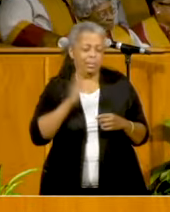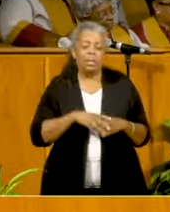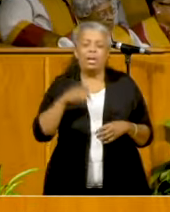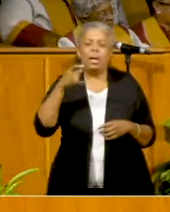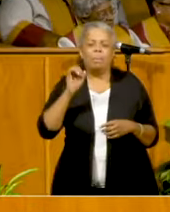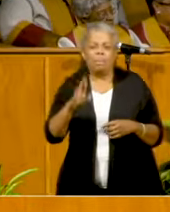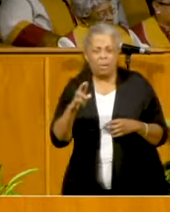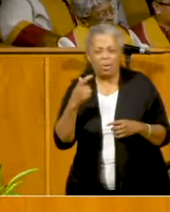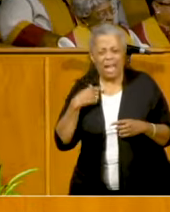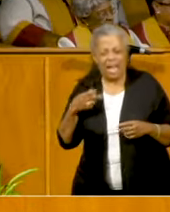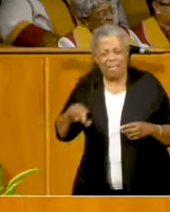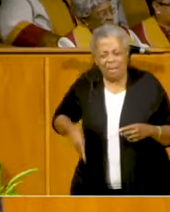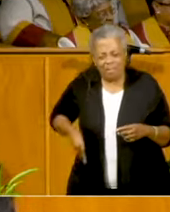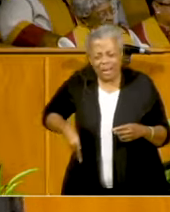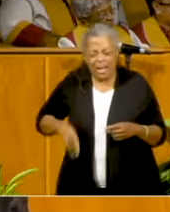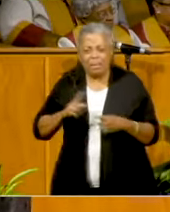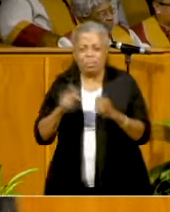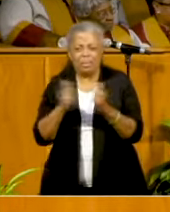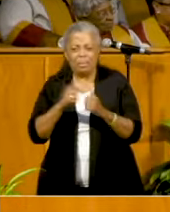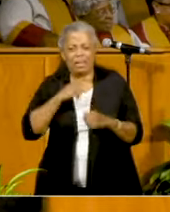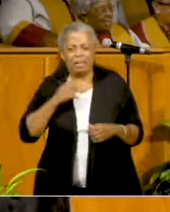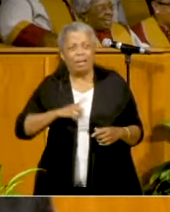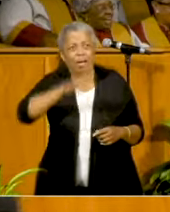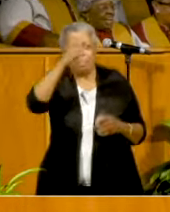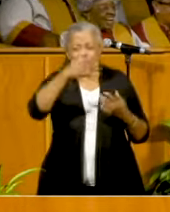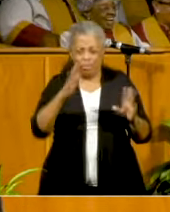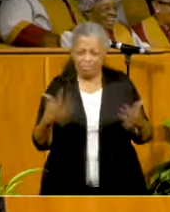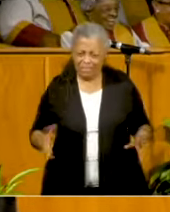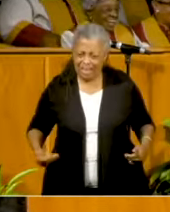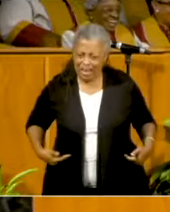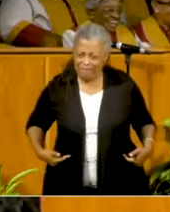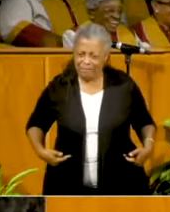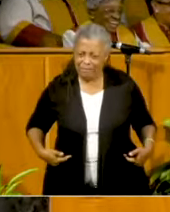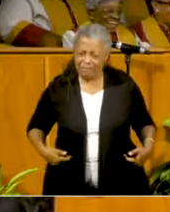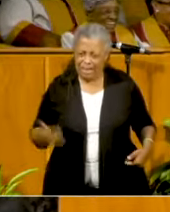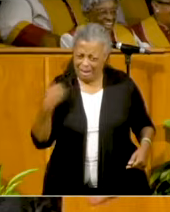Peter had the blade on him in the upper room.